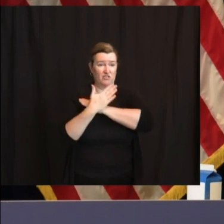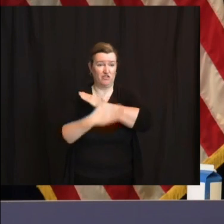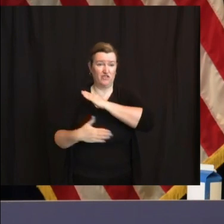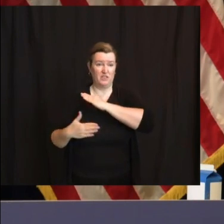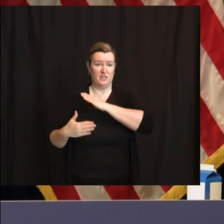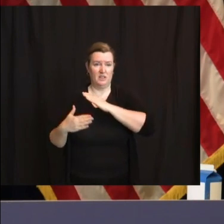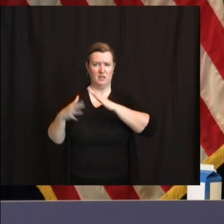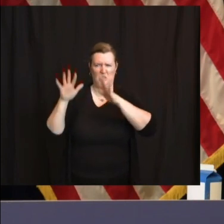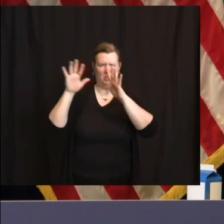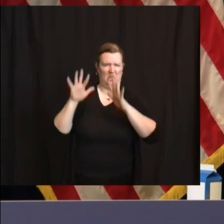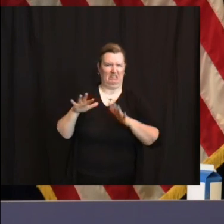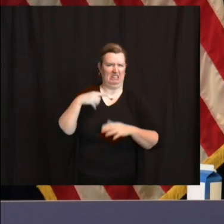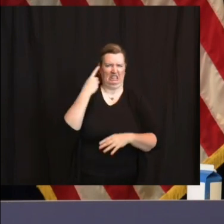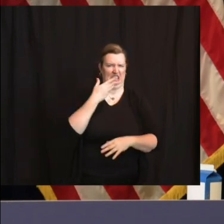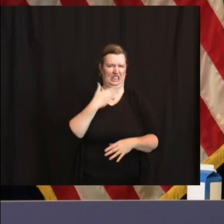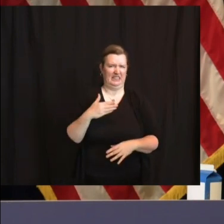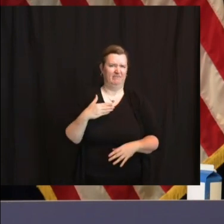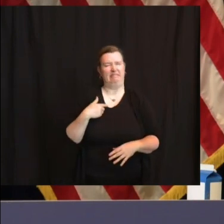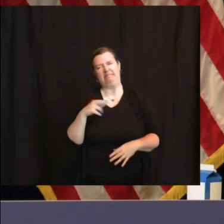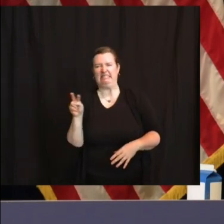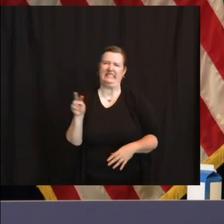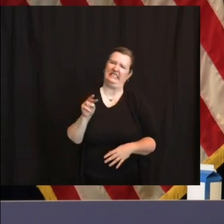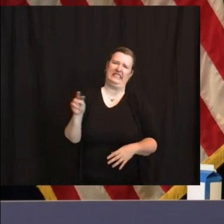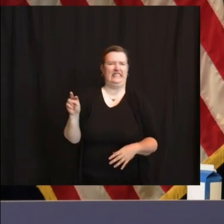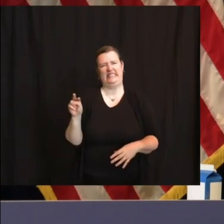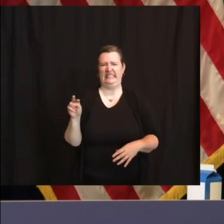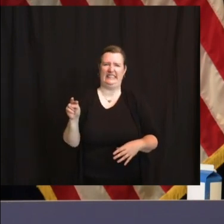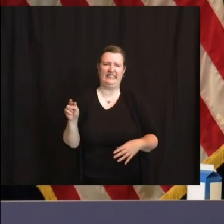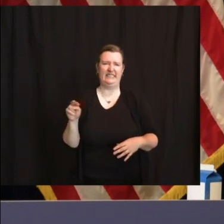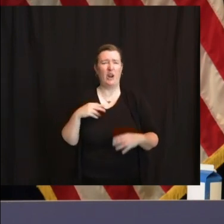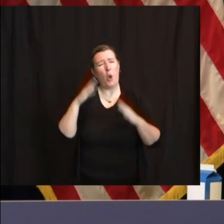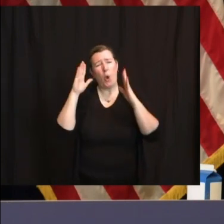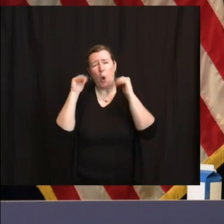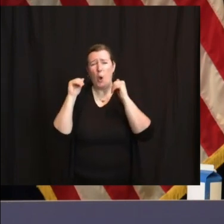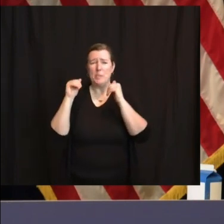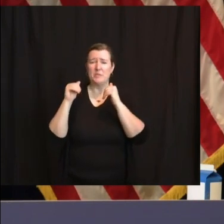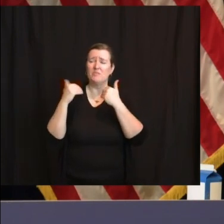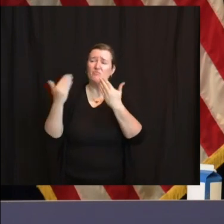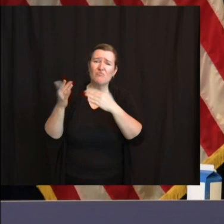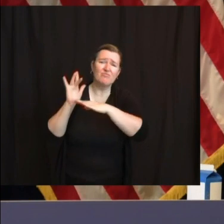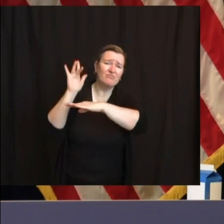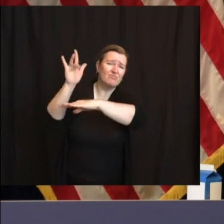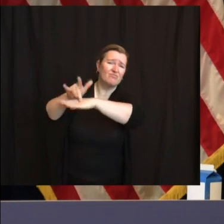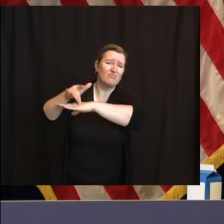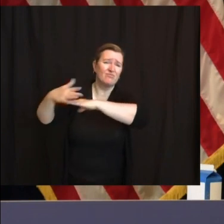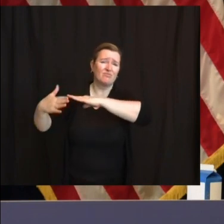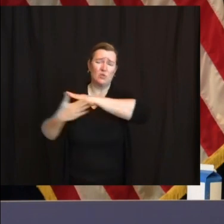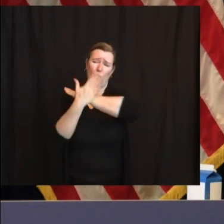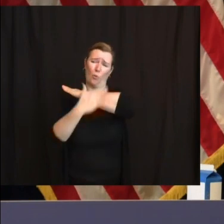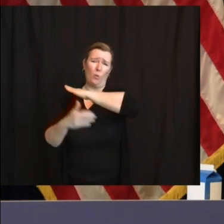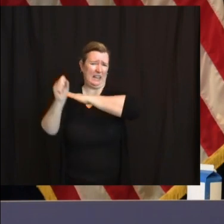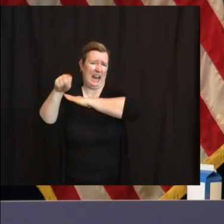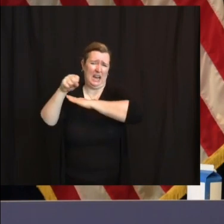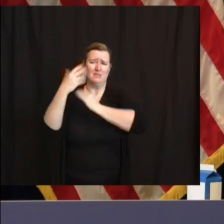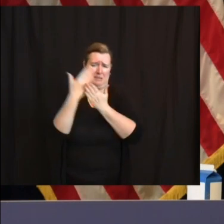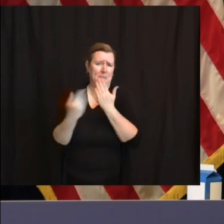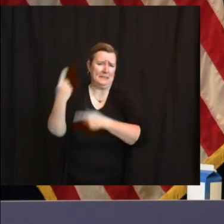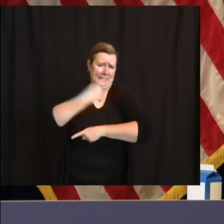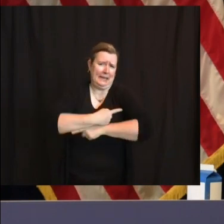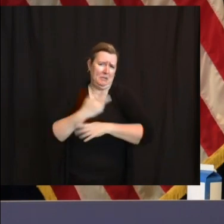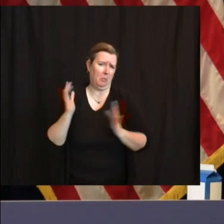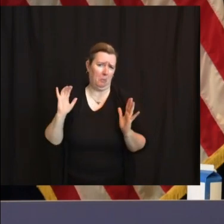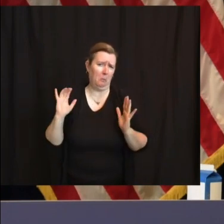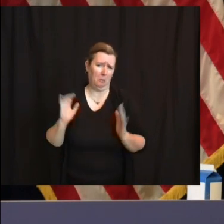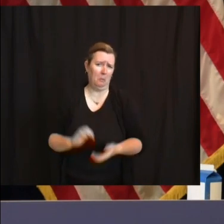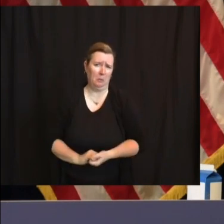intention would be to be somewhere on the shore this weekend. And I have also promised that either immediately at the kickoff